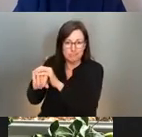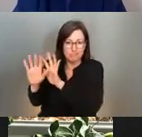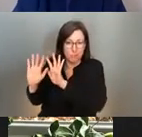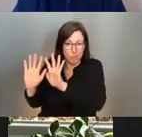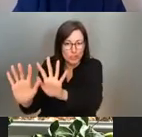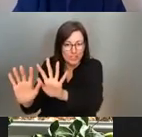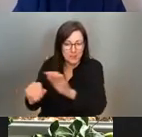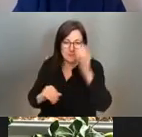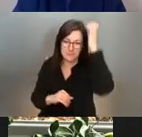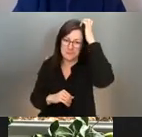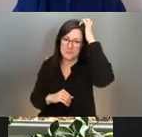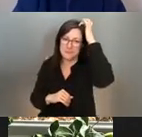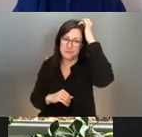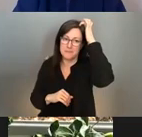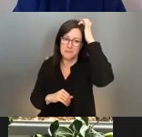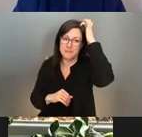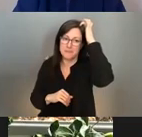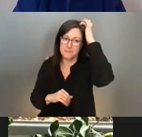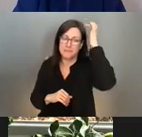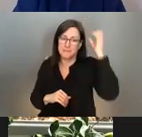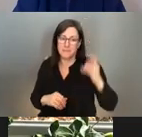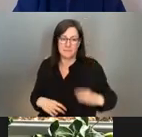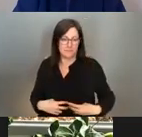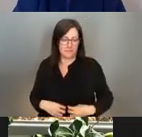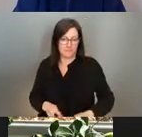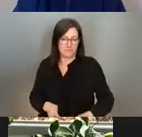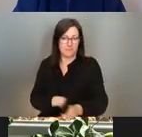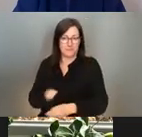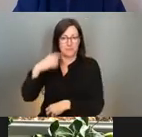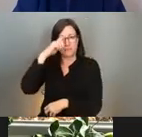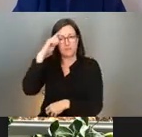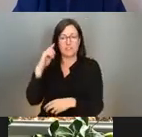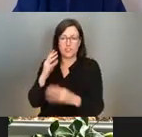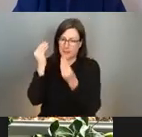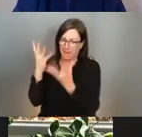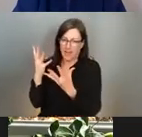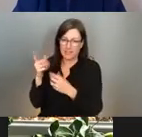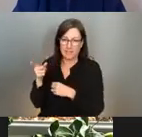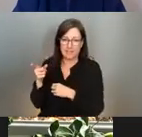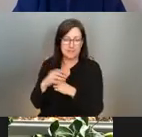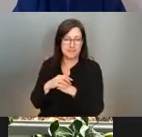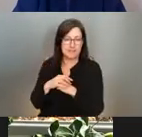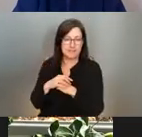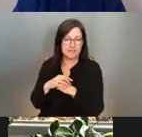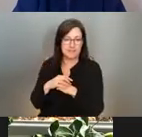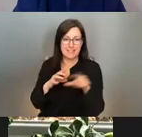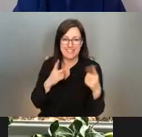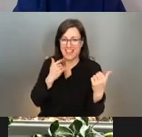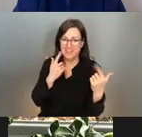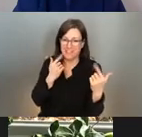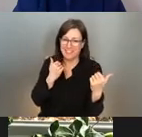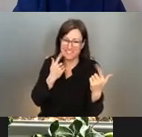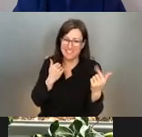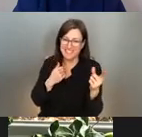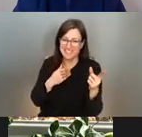table to use a patterned approach. And she's very commanding. He's laughing a little